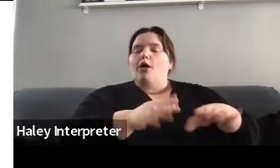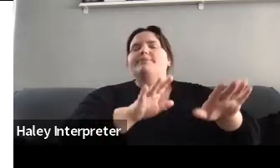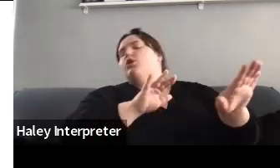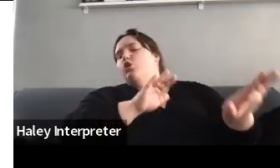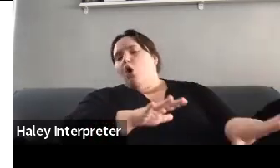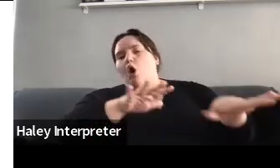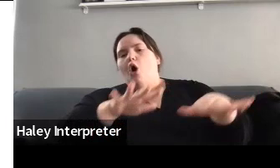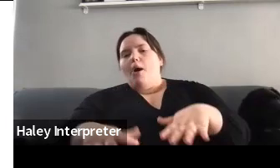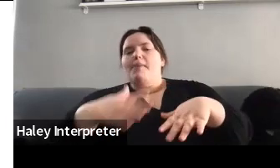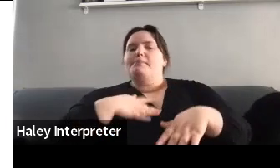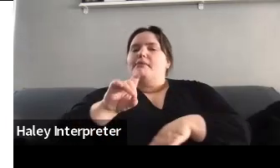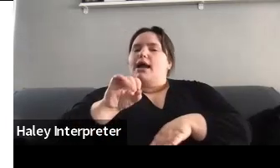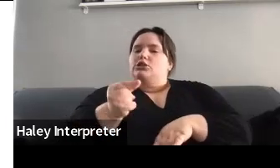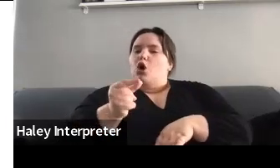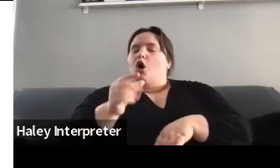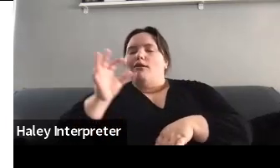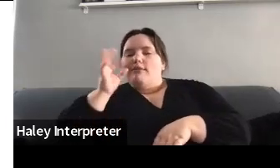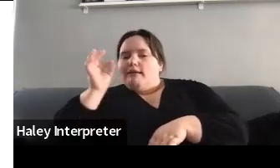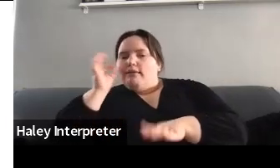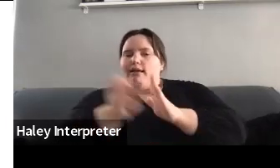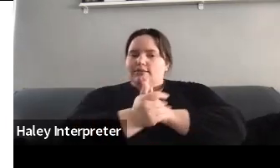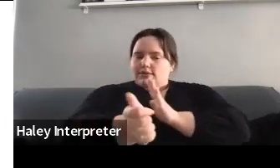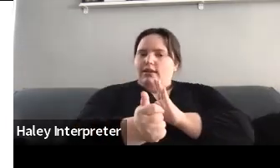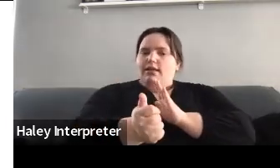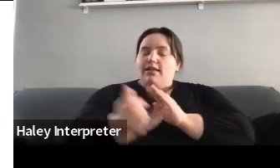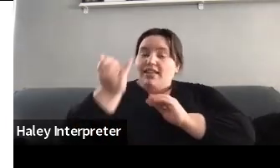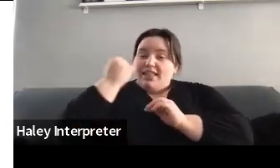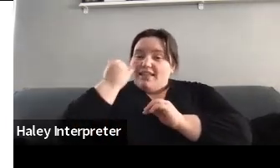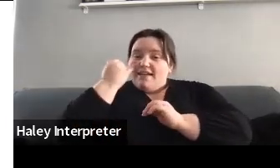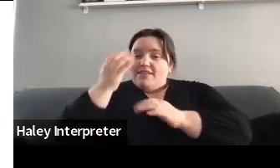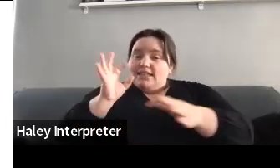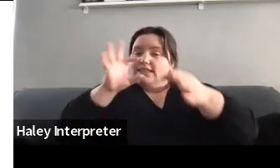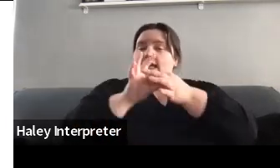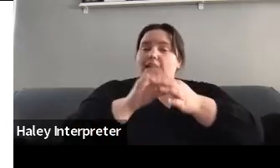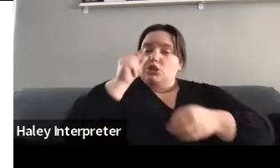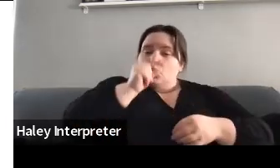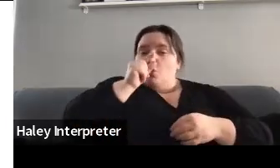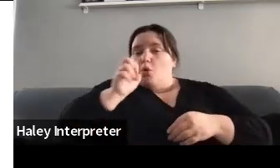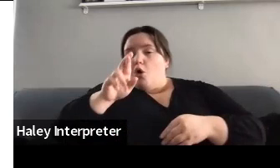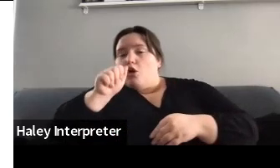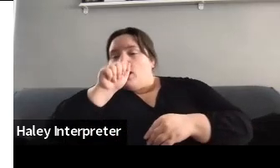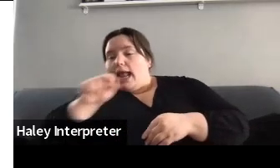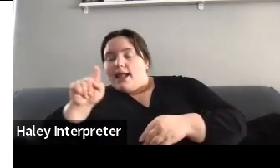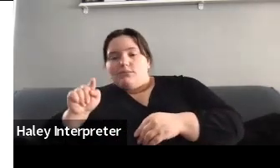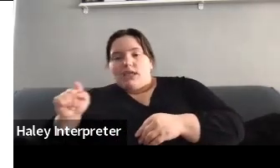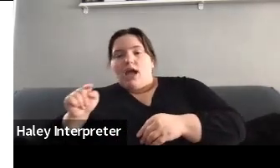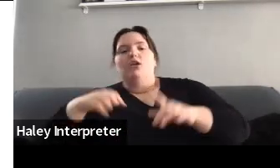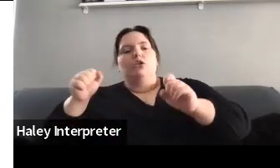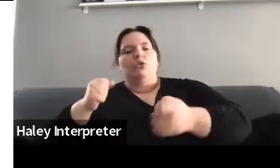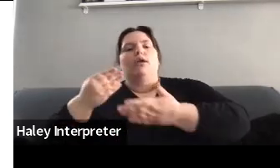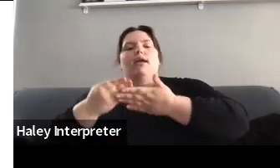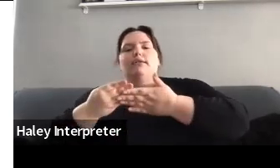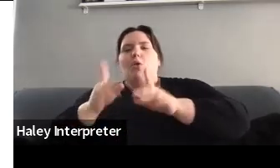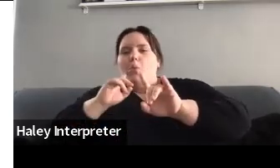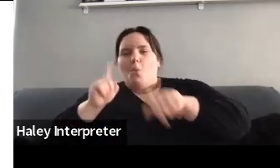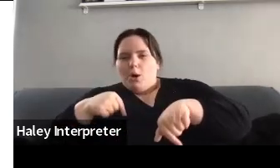both Google and Amazon will also allow you to order products using your voice. So that's how the smart speakers